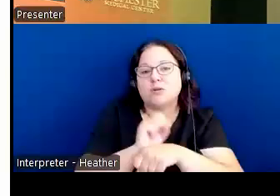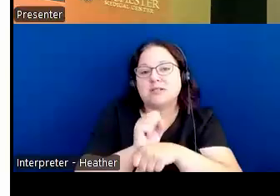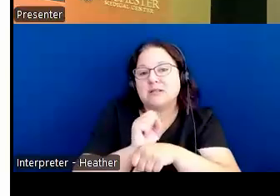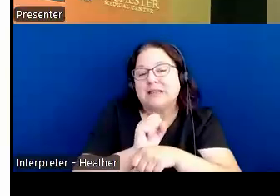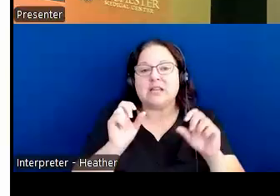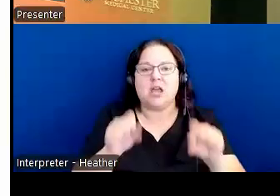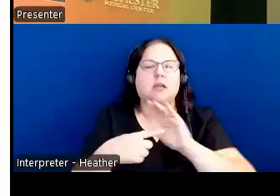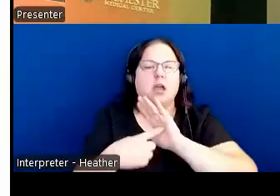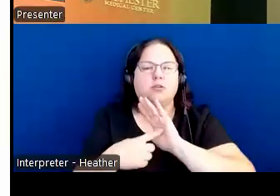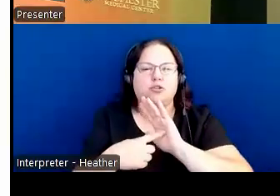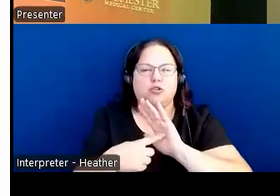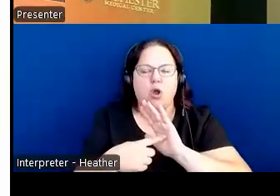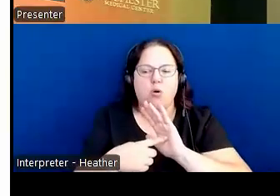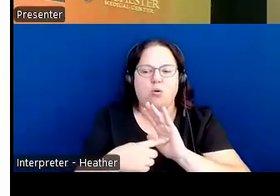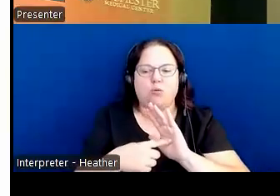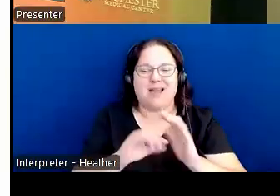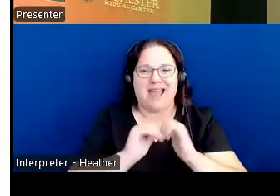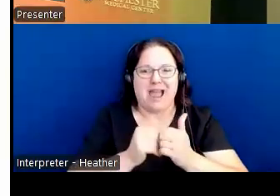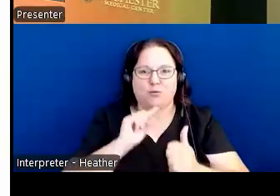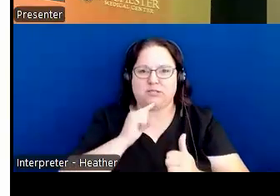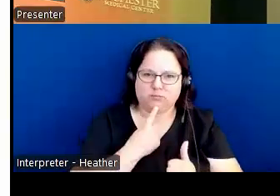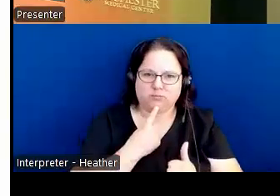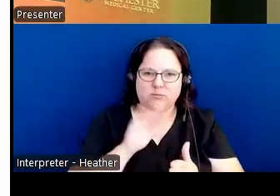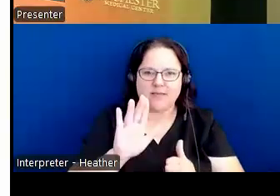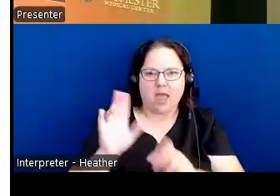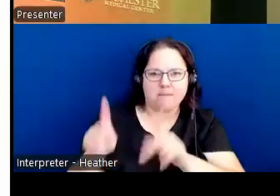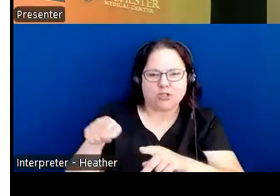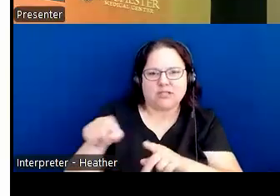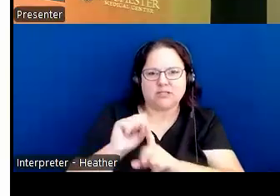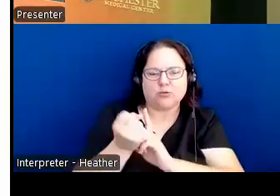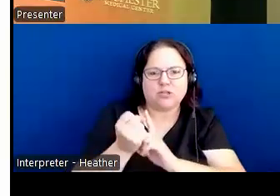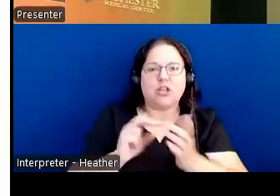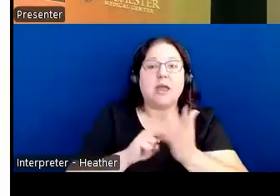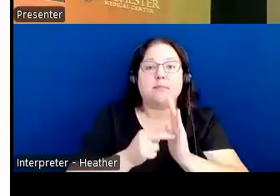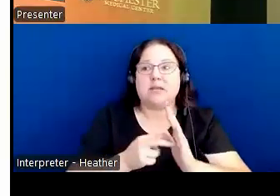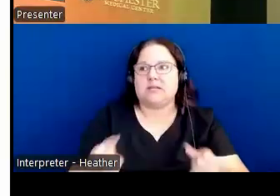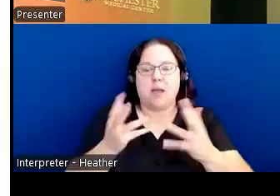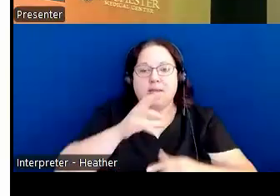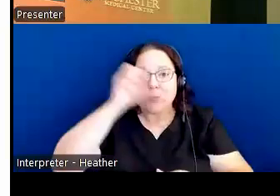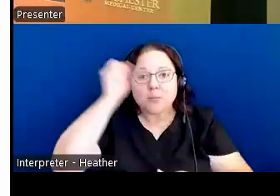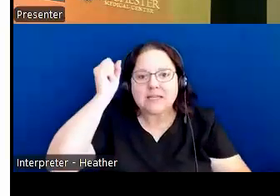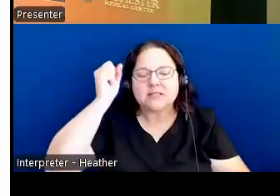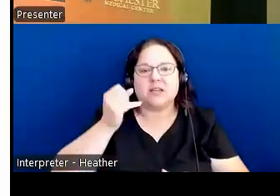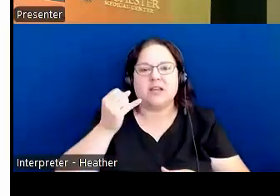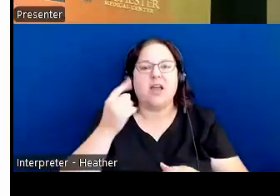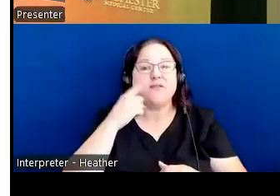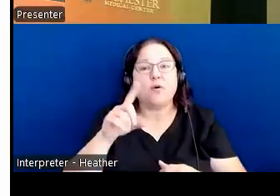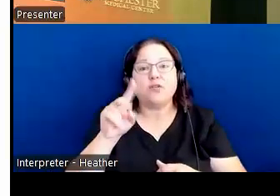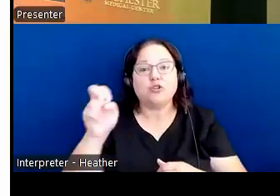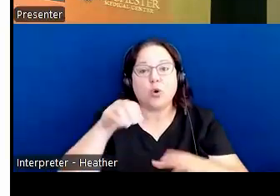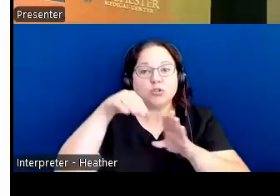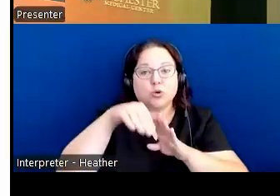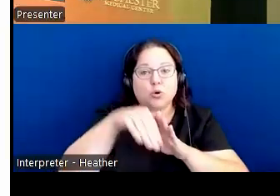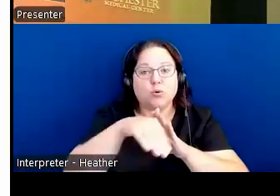someone's condition, because dose stability reflects the number of missed doses. And in order for the dose to go down due to missed doses, you have to actually